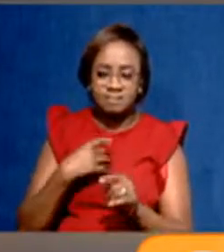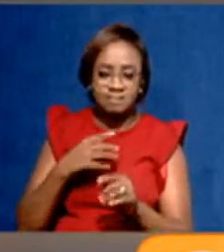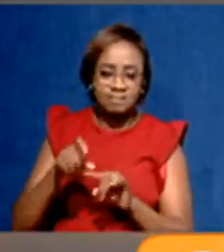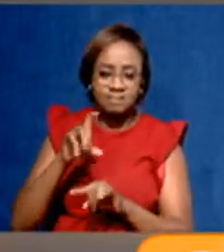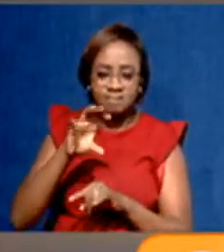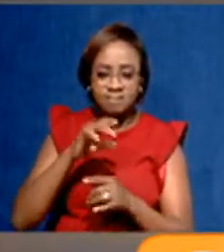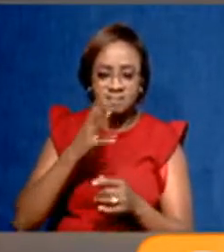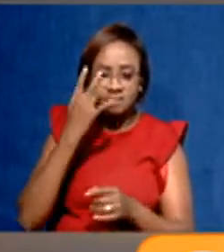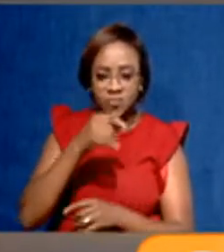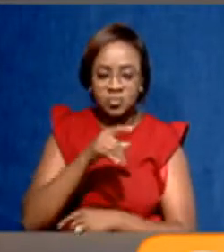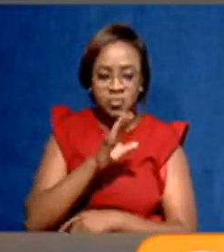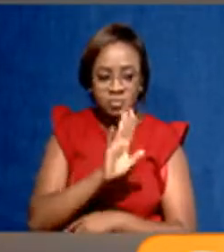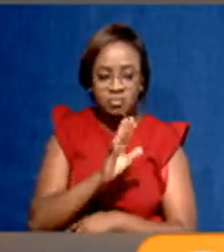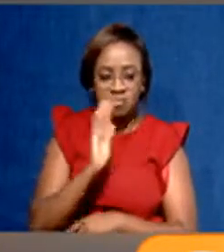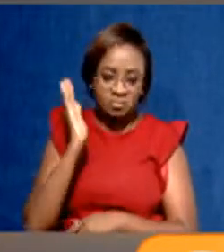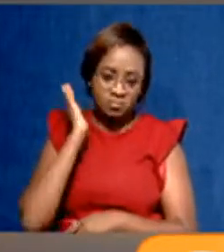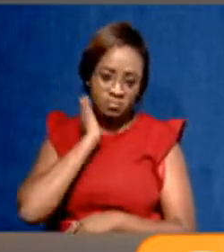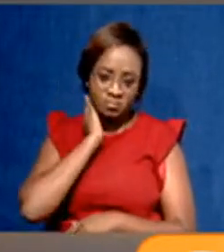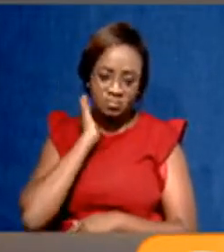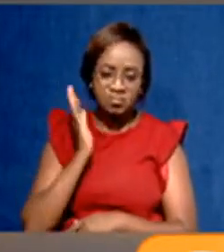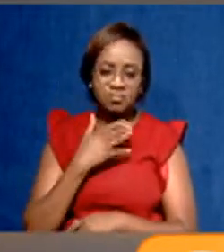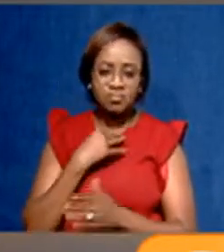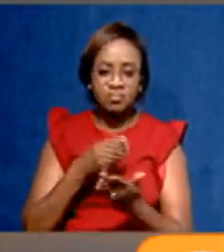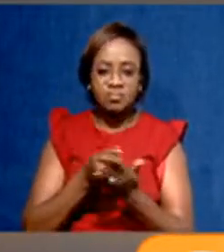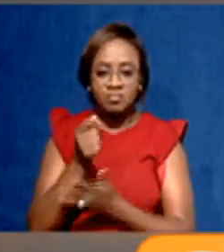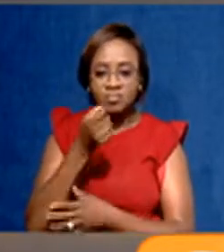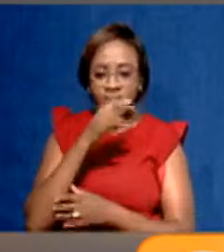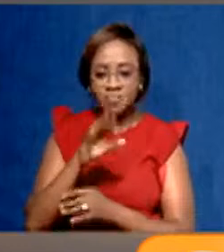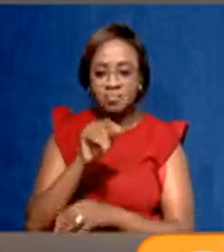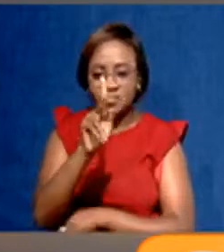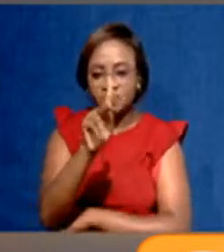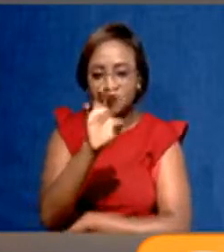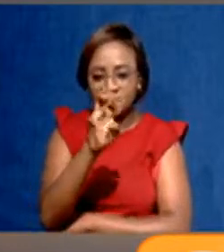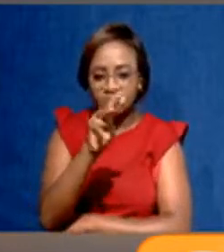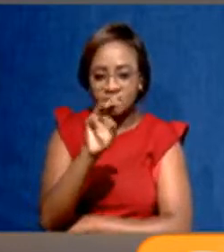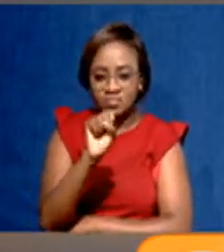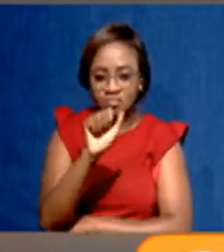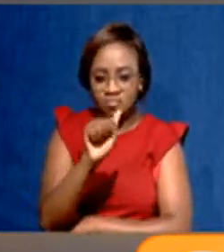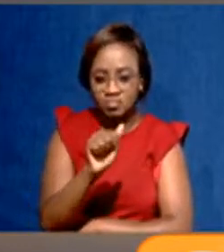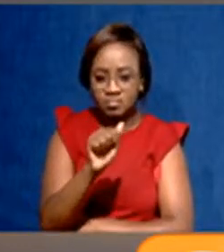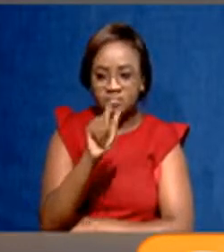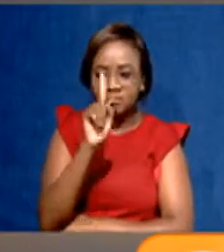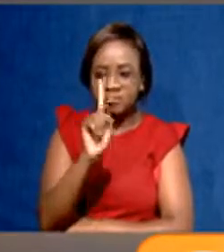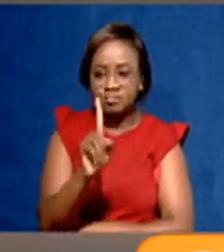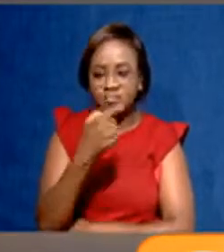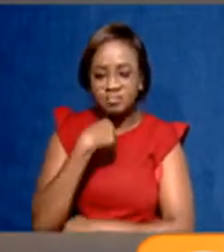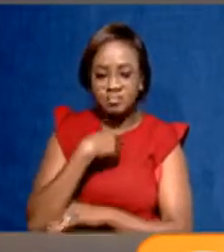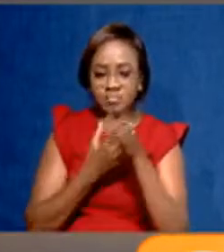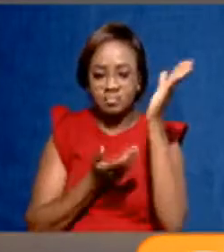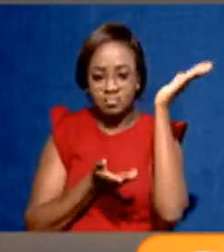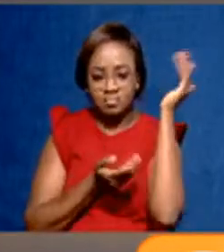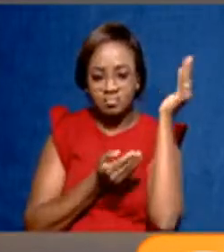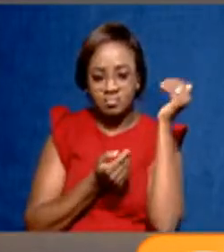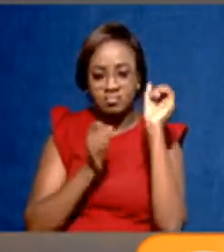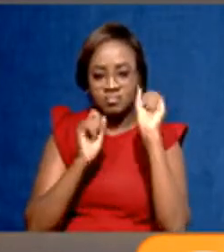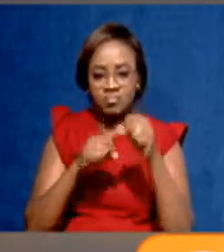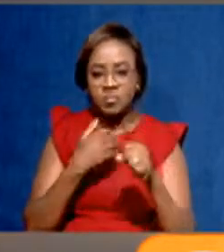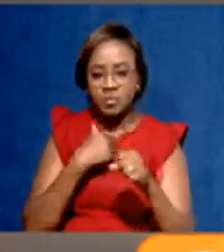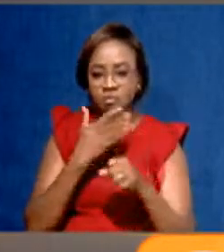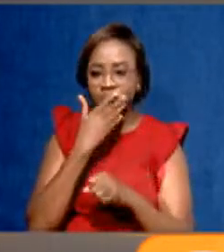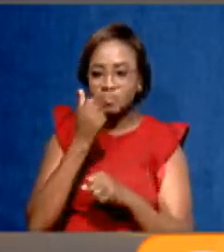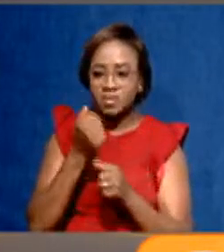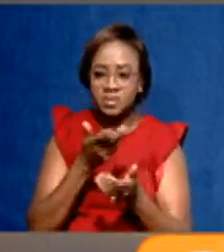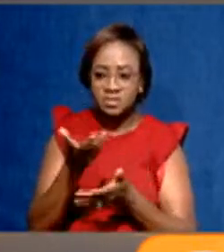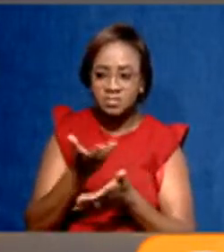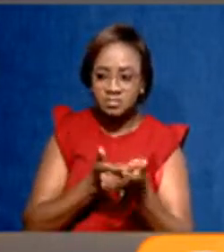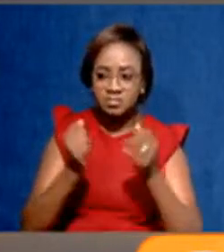Murang'a pivoted back to buying medicine from KEMSA, but I hope it can have a better fill rate.